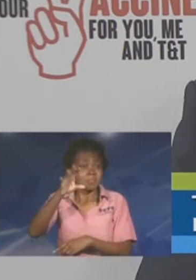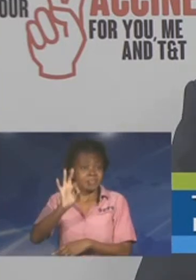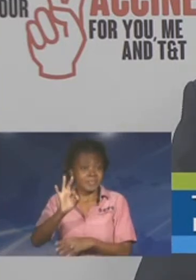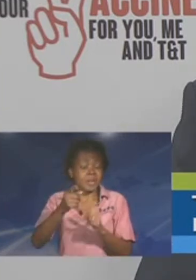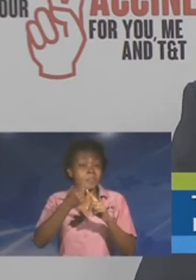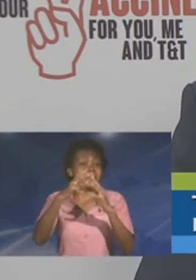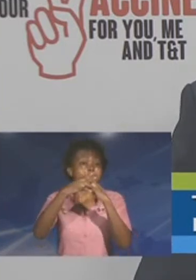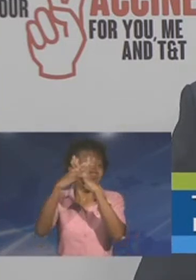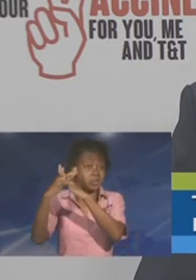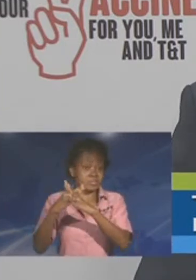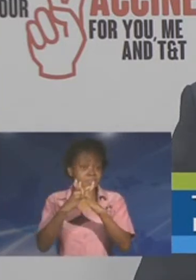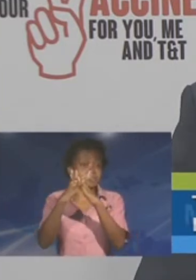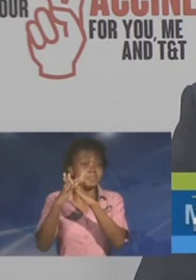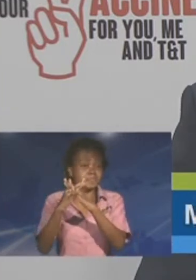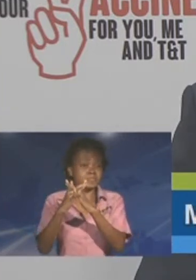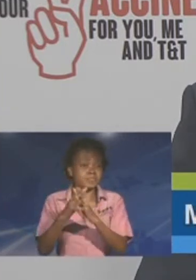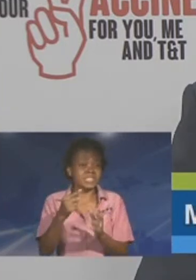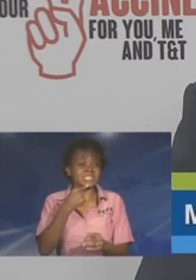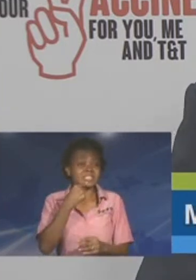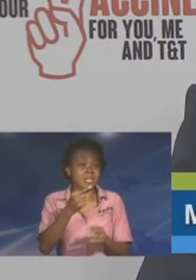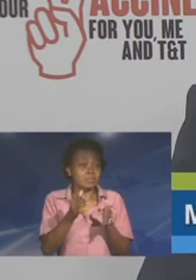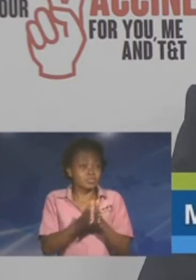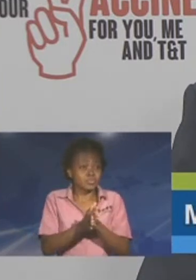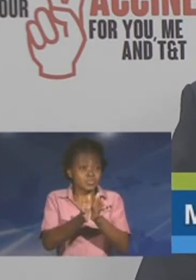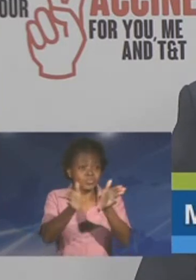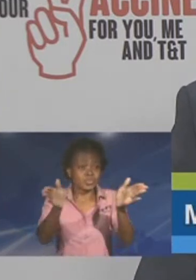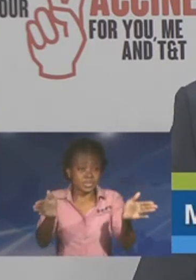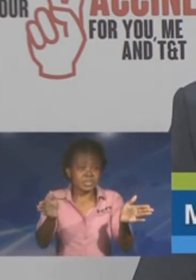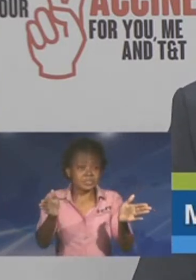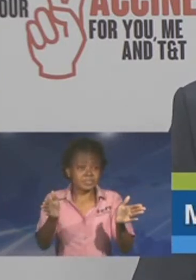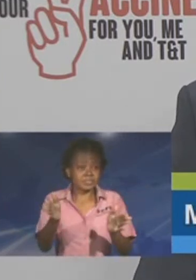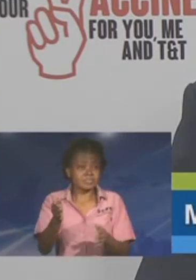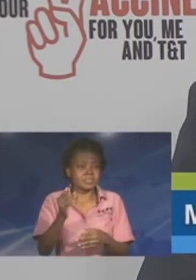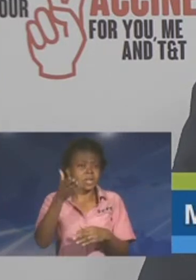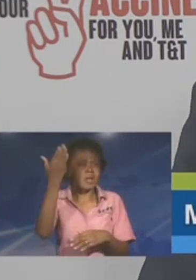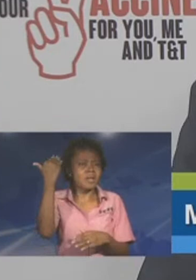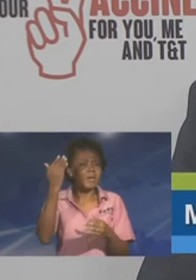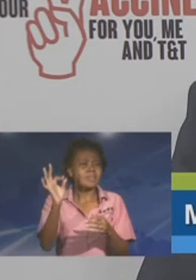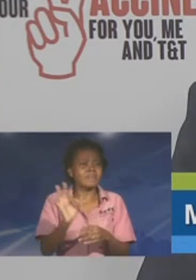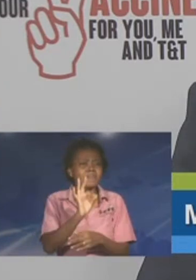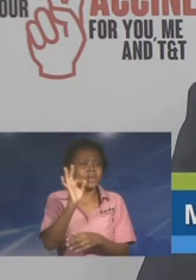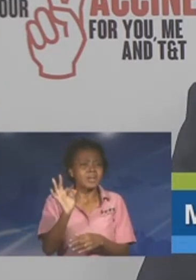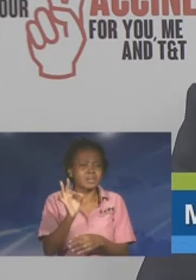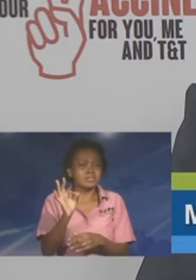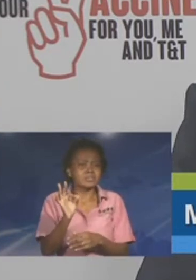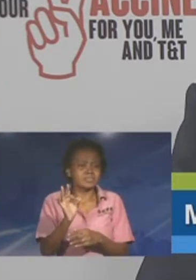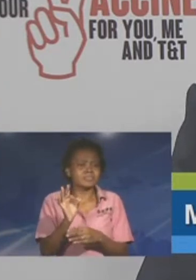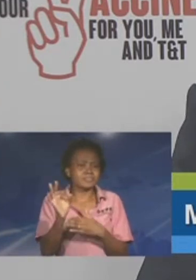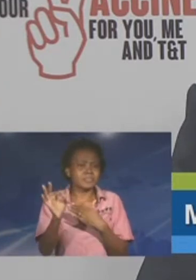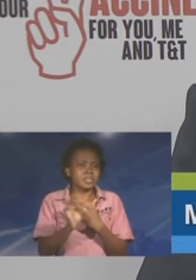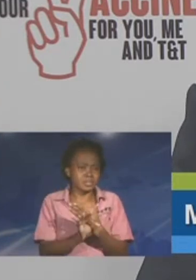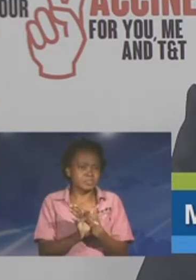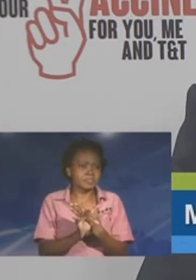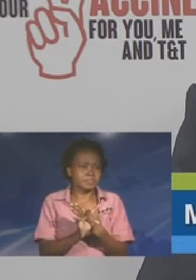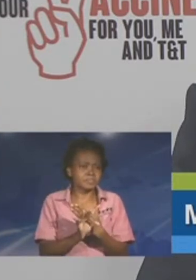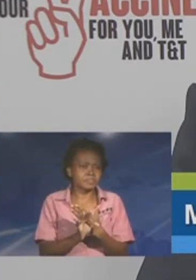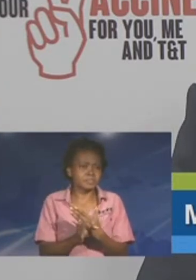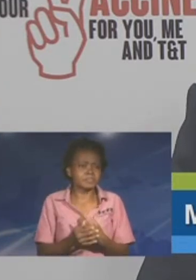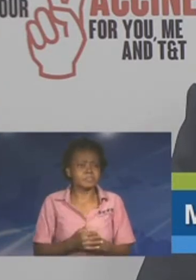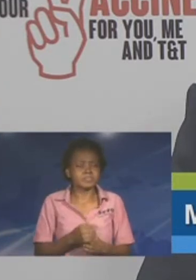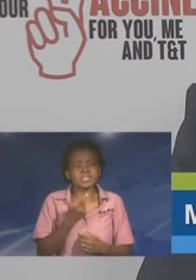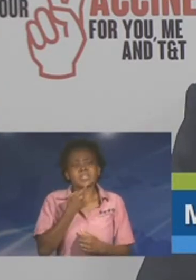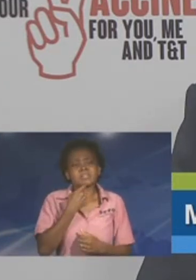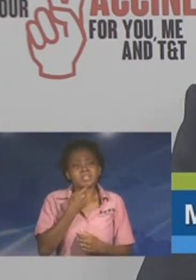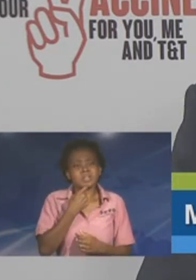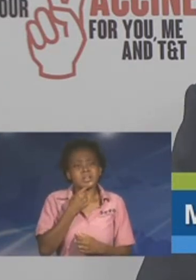population back in February that we were told quite rightly by our friends in the United States that if